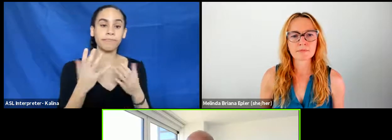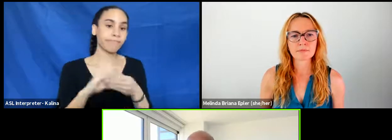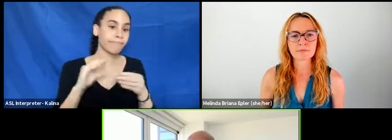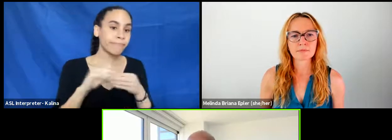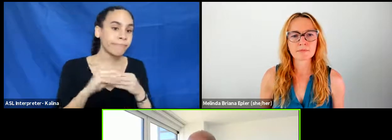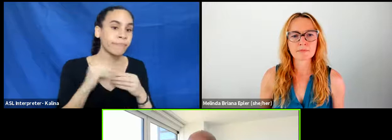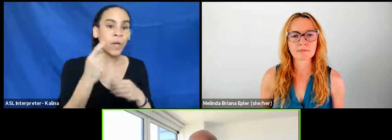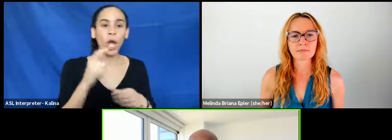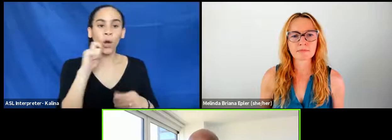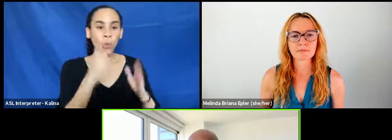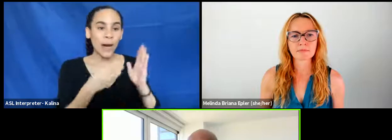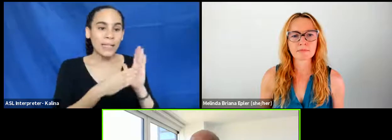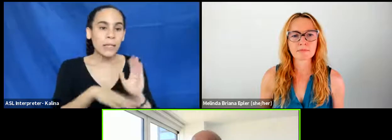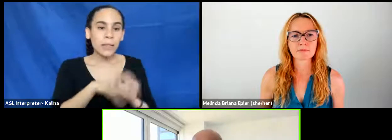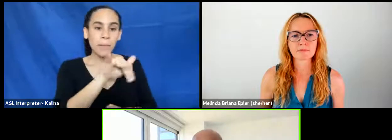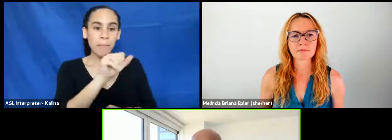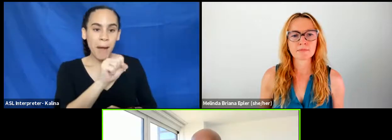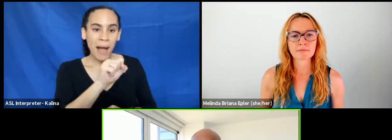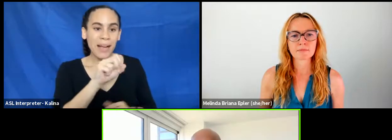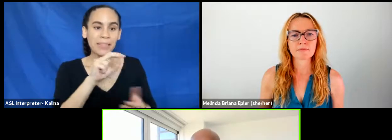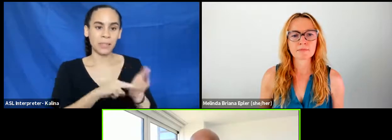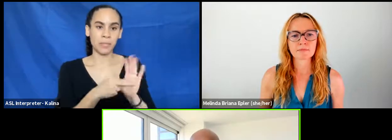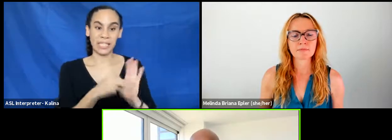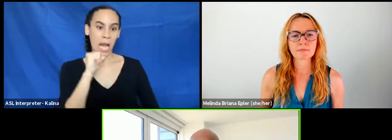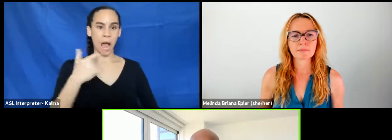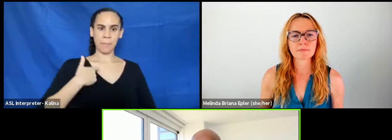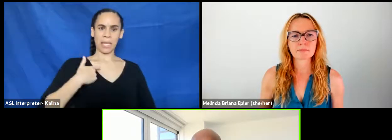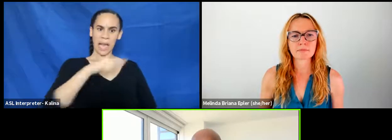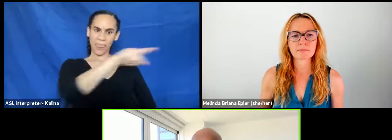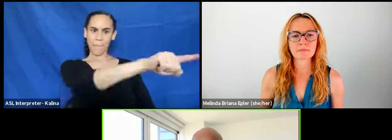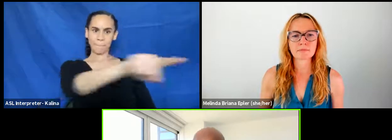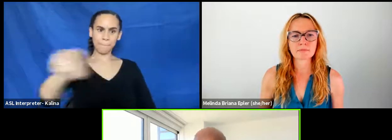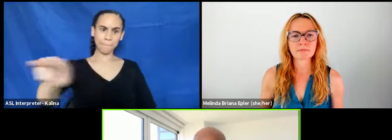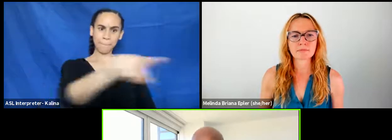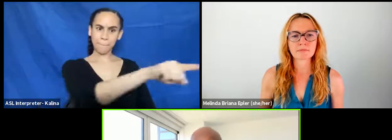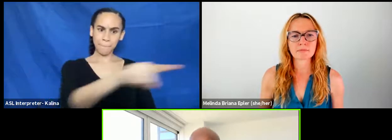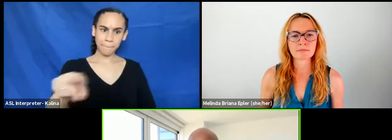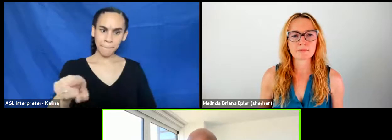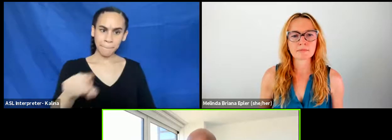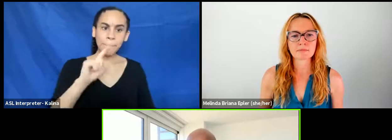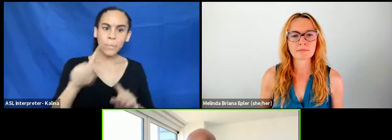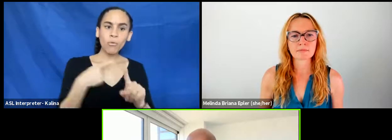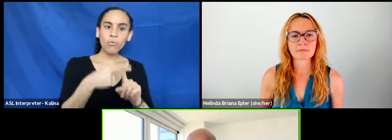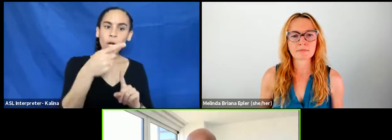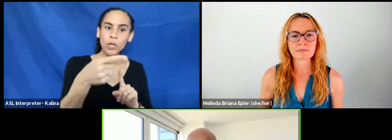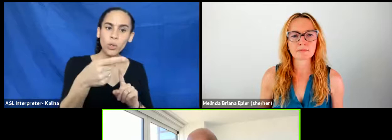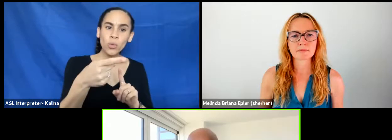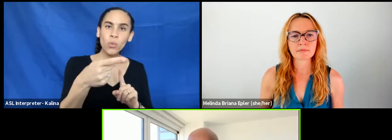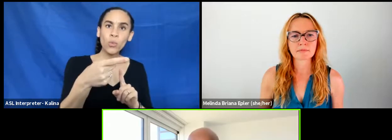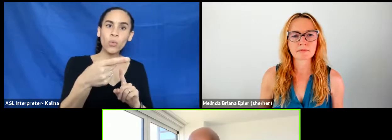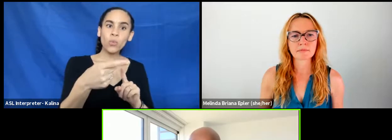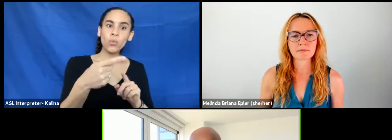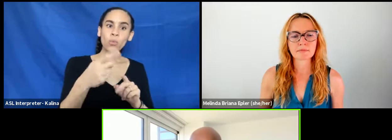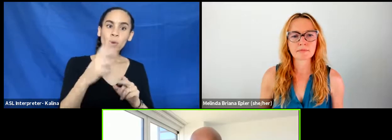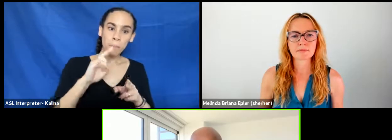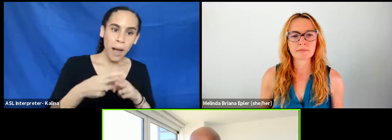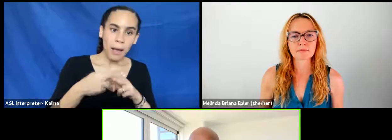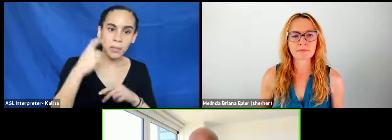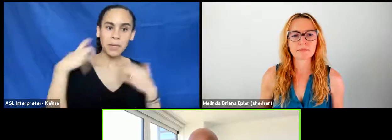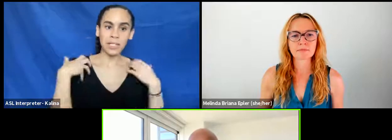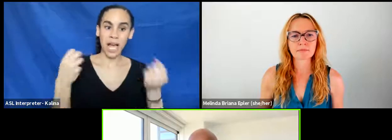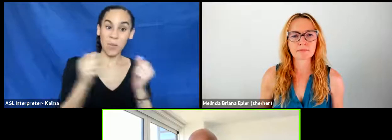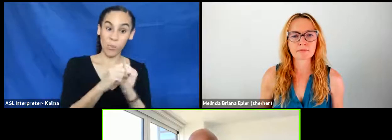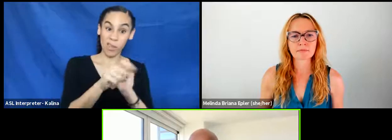general, that it's not me, it's them. Because when you can say mental health, what happens with the other